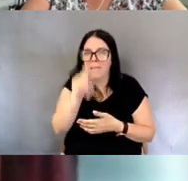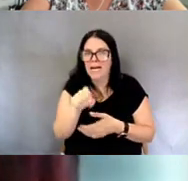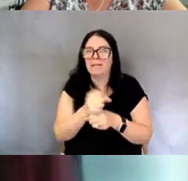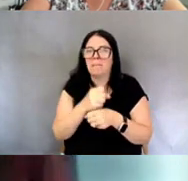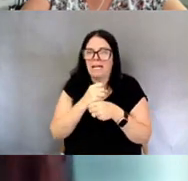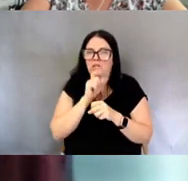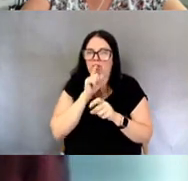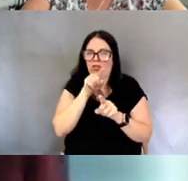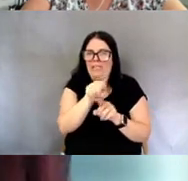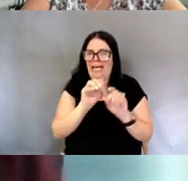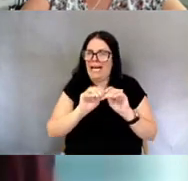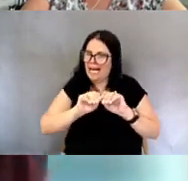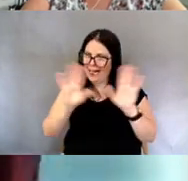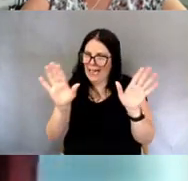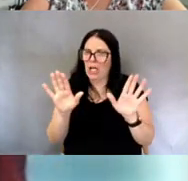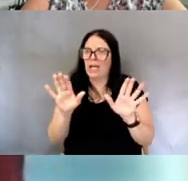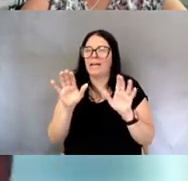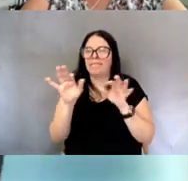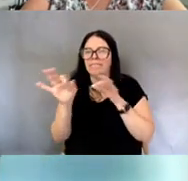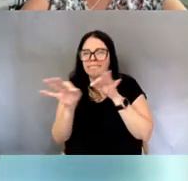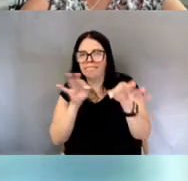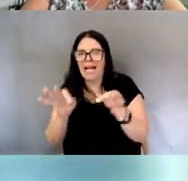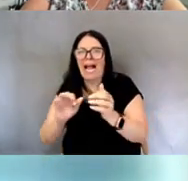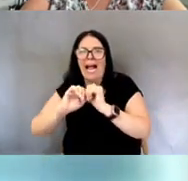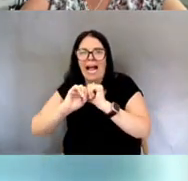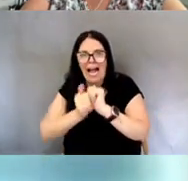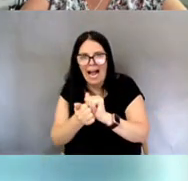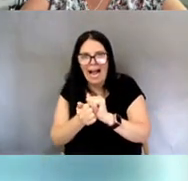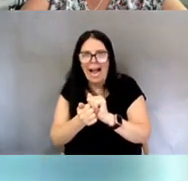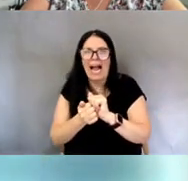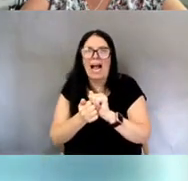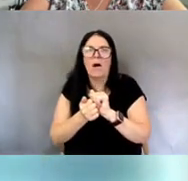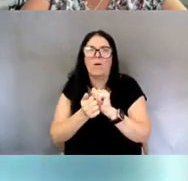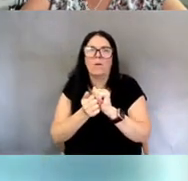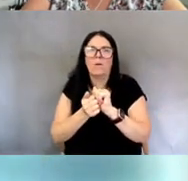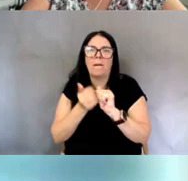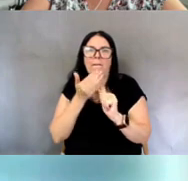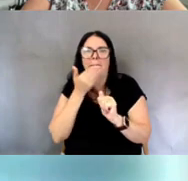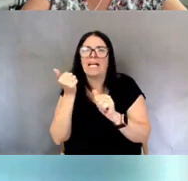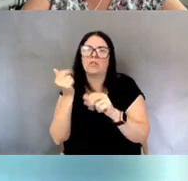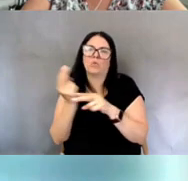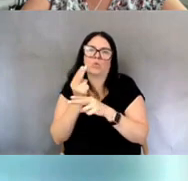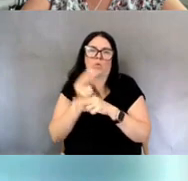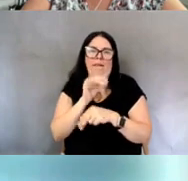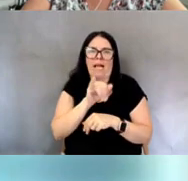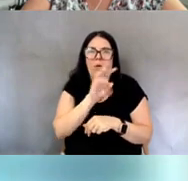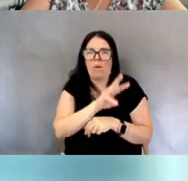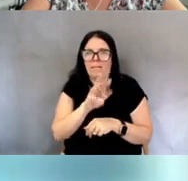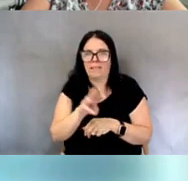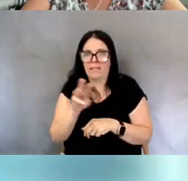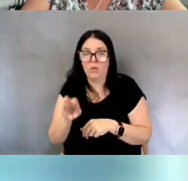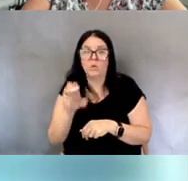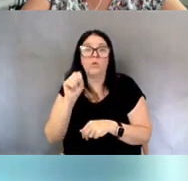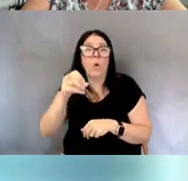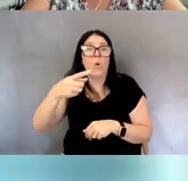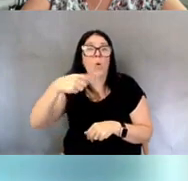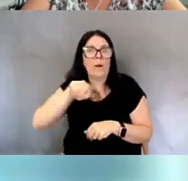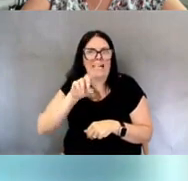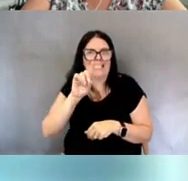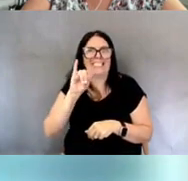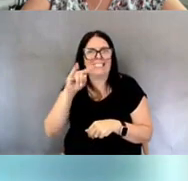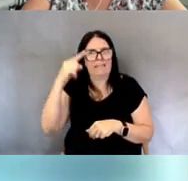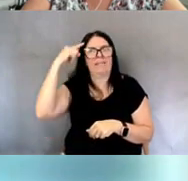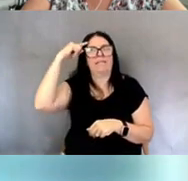very instructive as to how to best use it. So we were really mindful